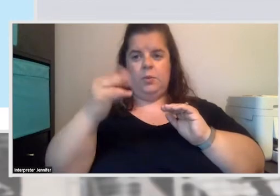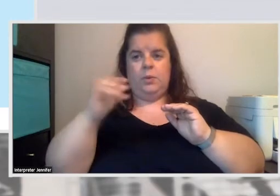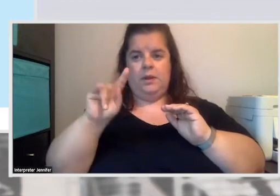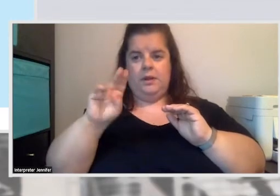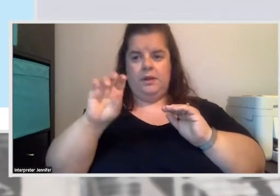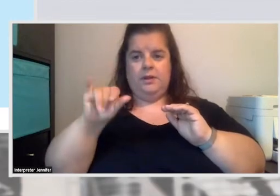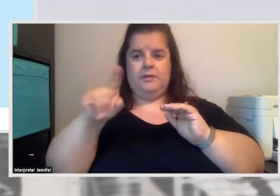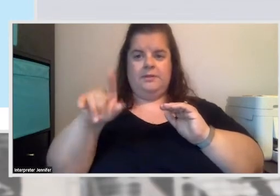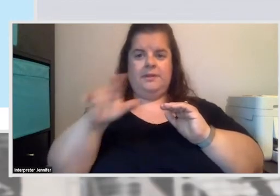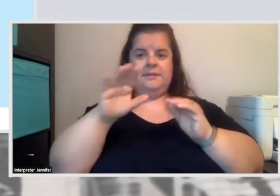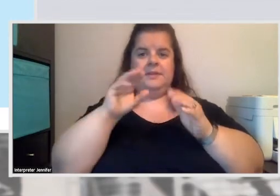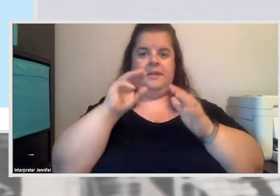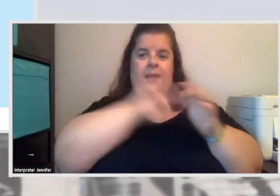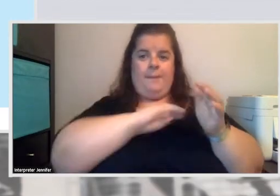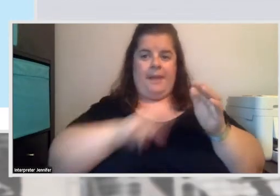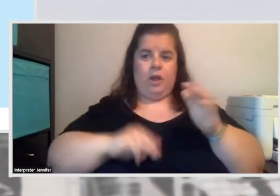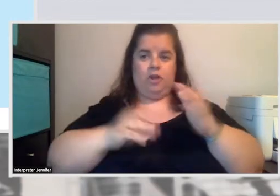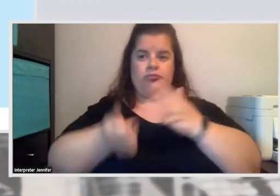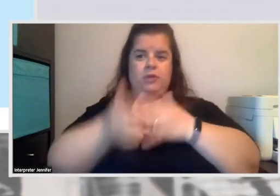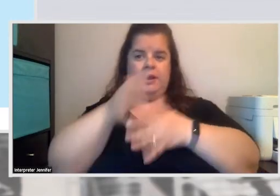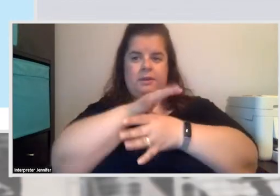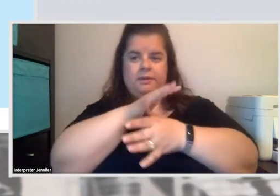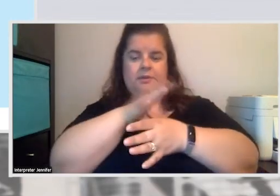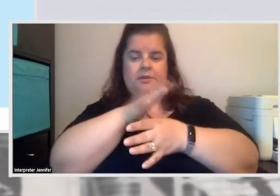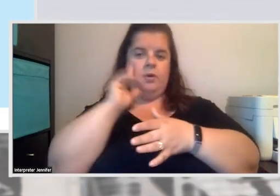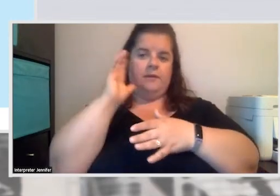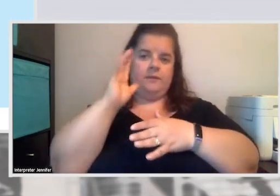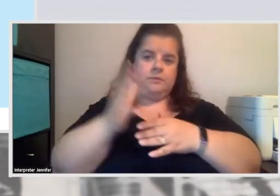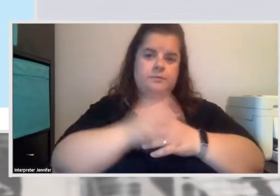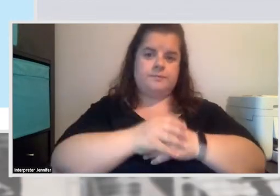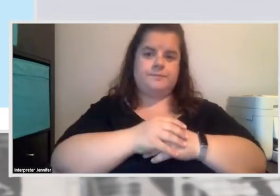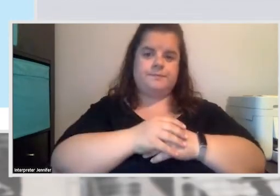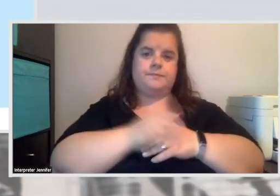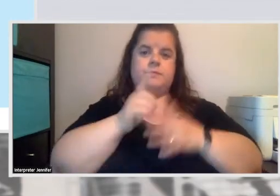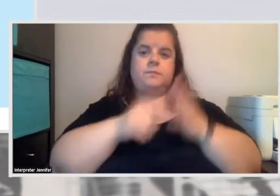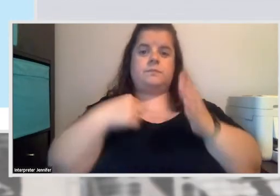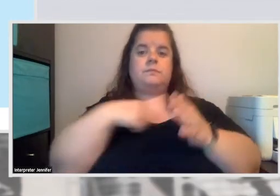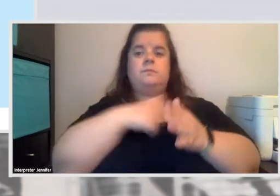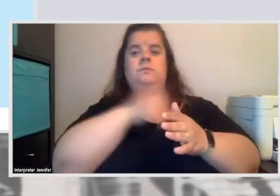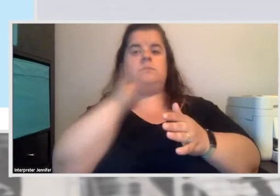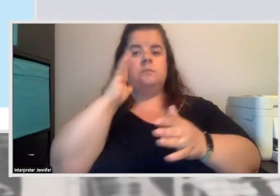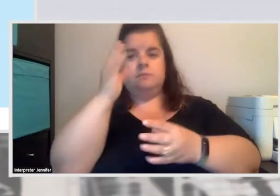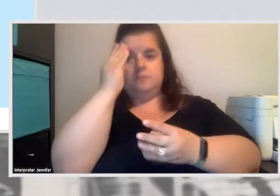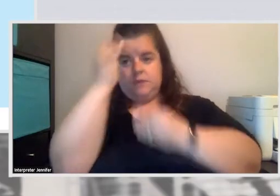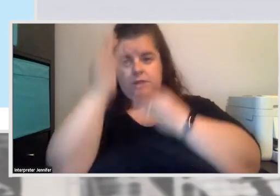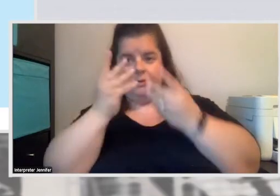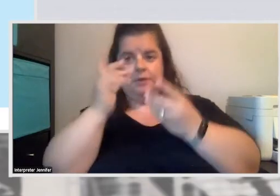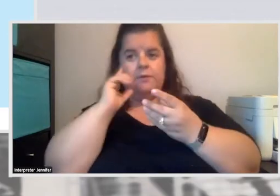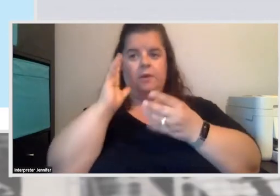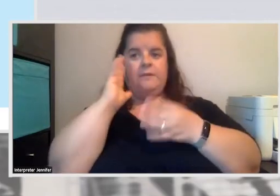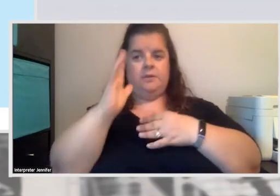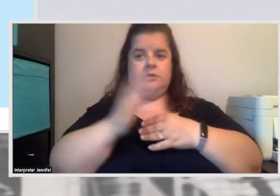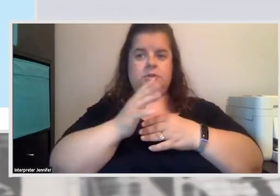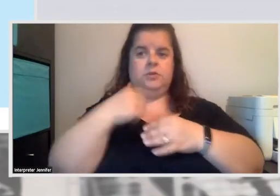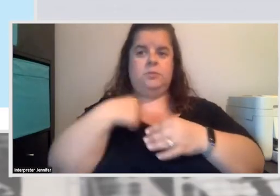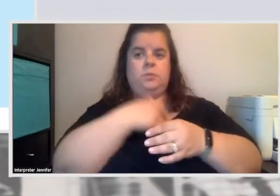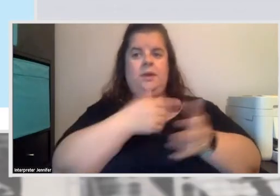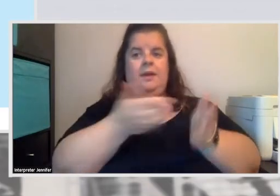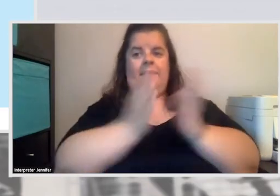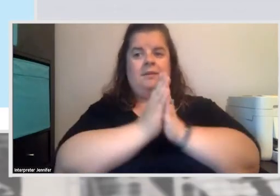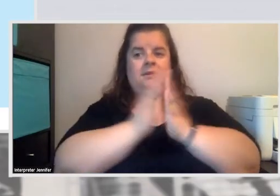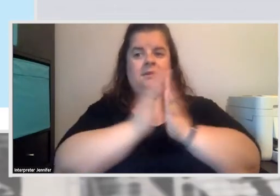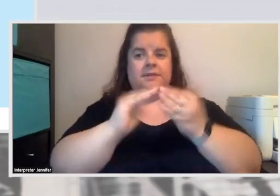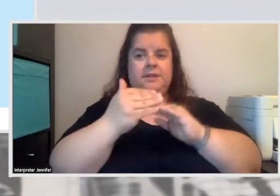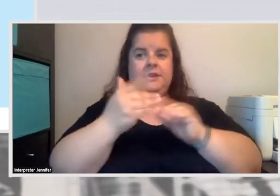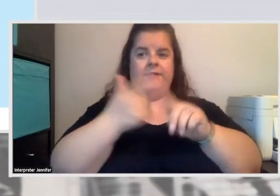mayor's priorities are moving forward and what we'll be thinking about as we consider it a ask to the city through the capital budget